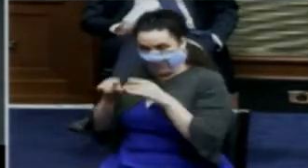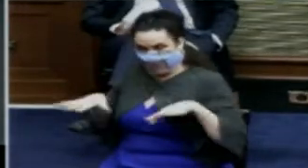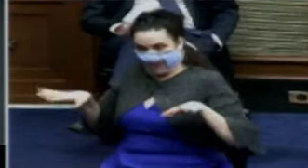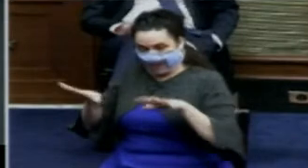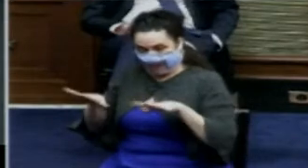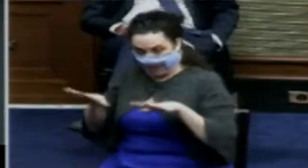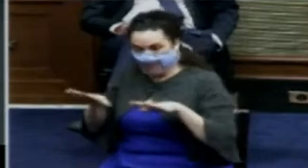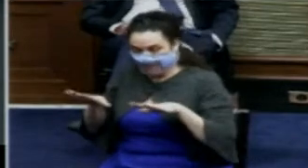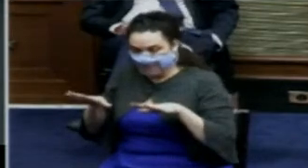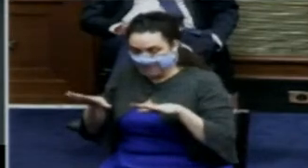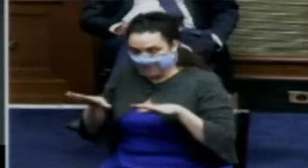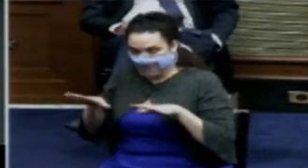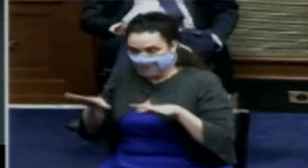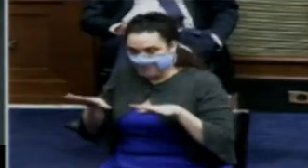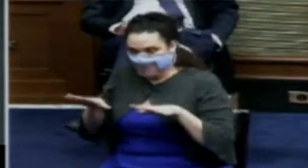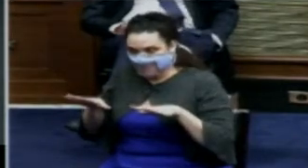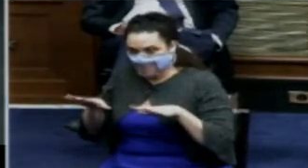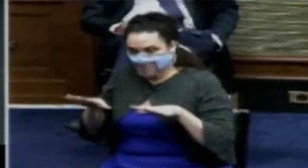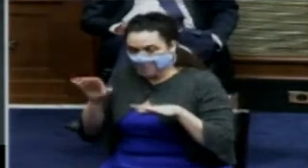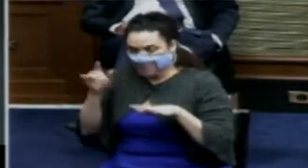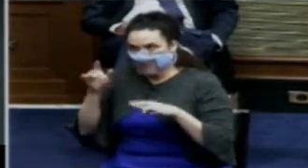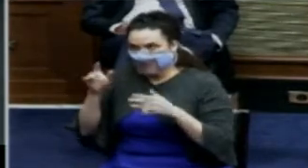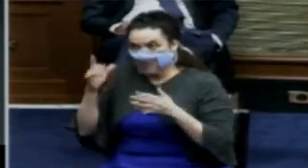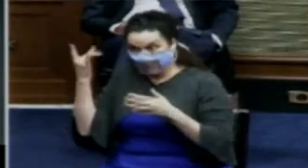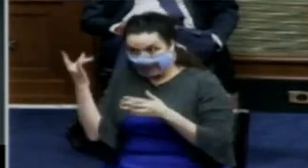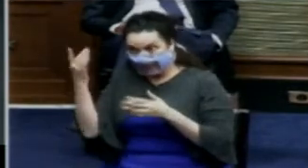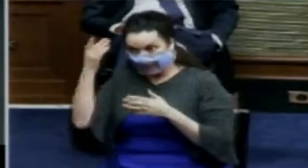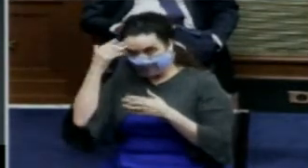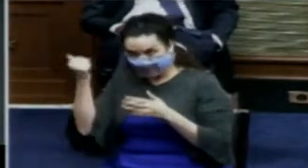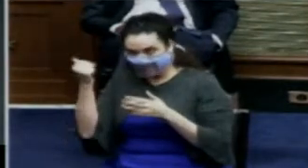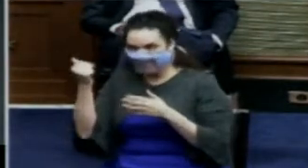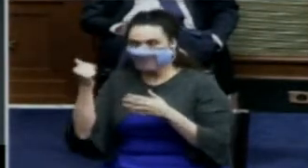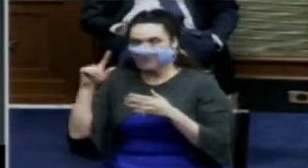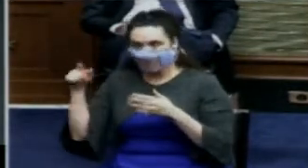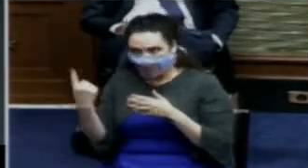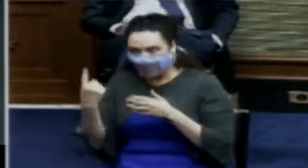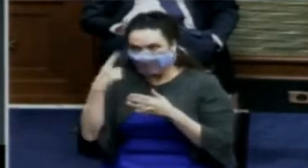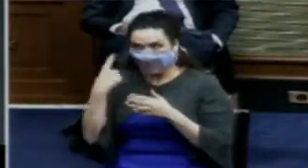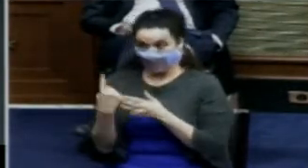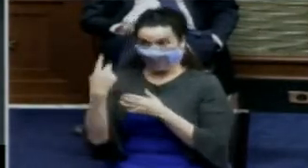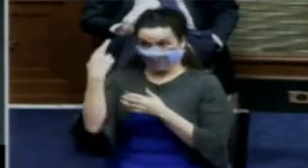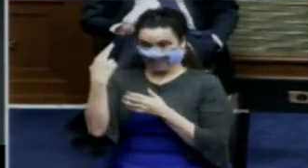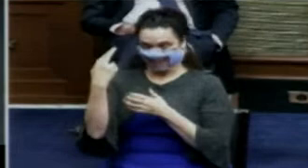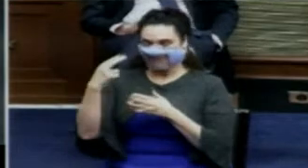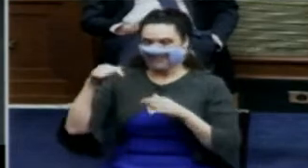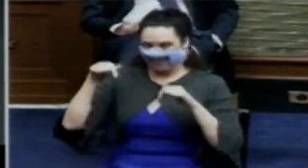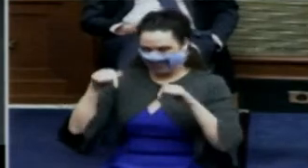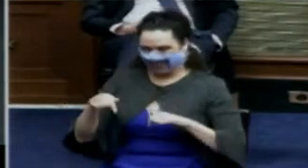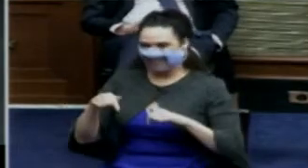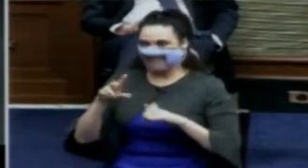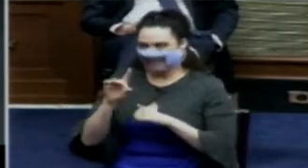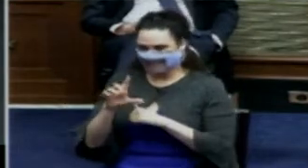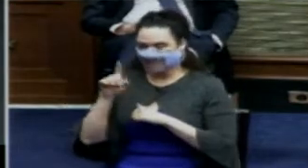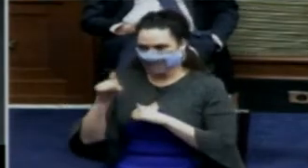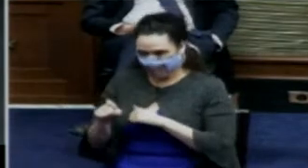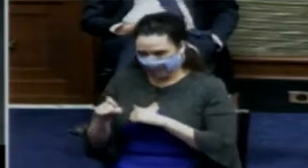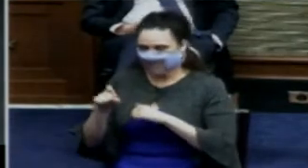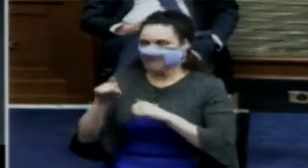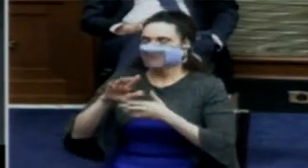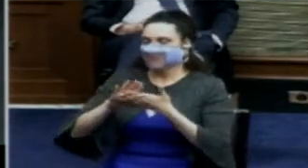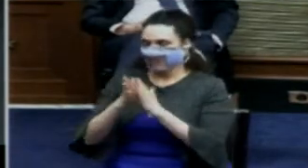land upon which the nation's capital would be built. So in the spirit of that